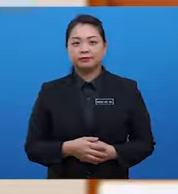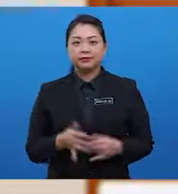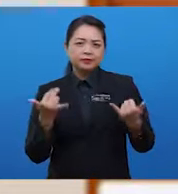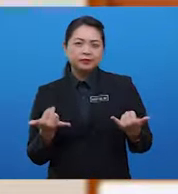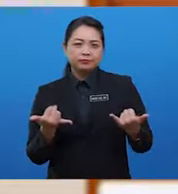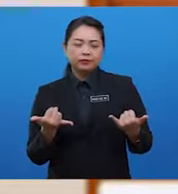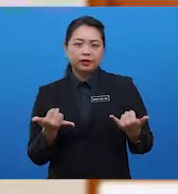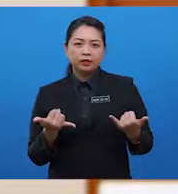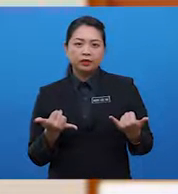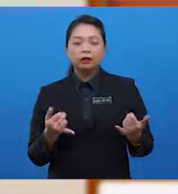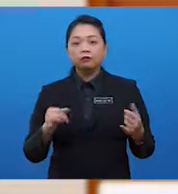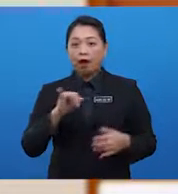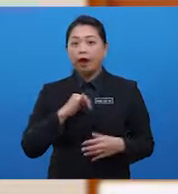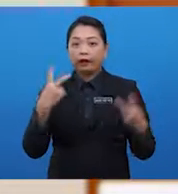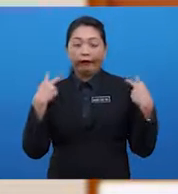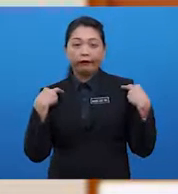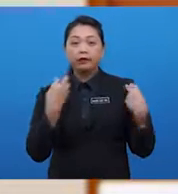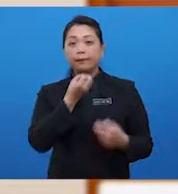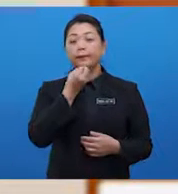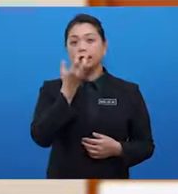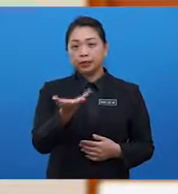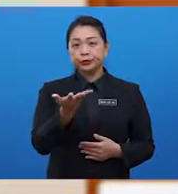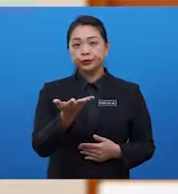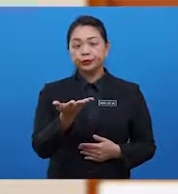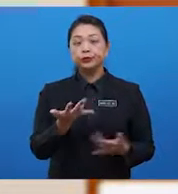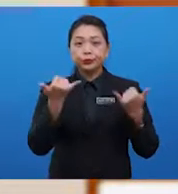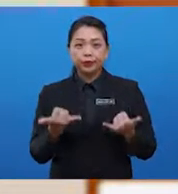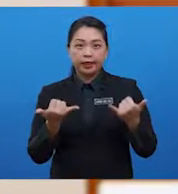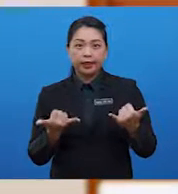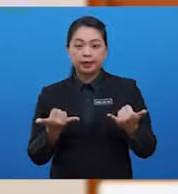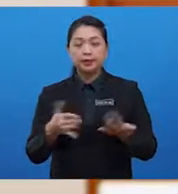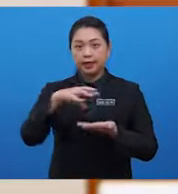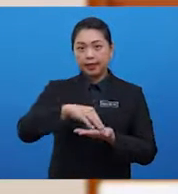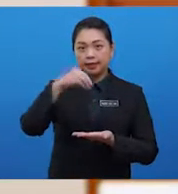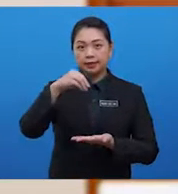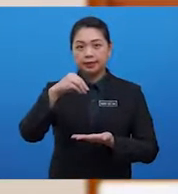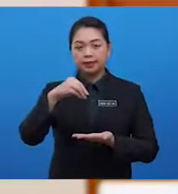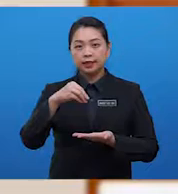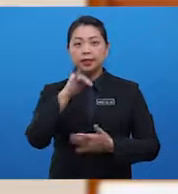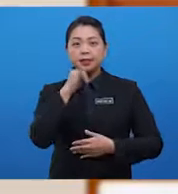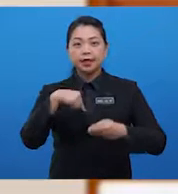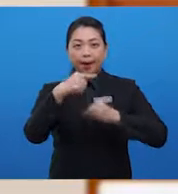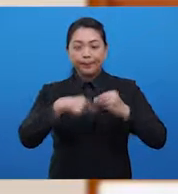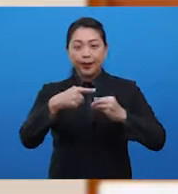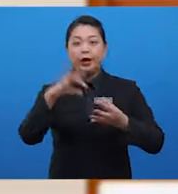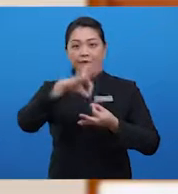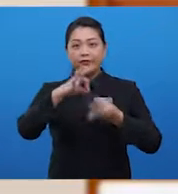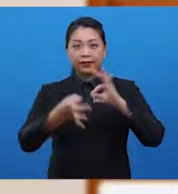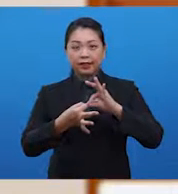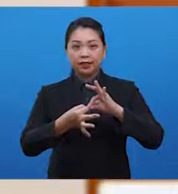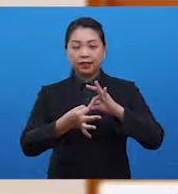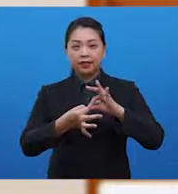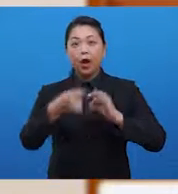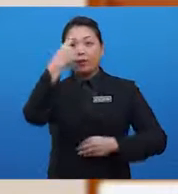Now, I have mentioned that today's lesson is about inferring